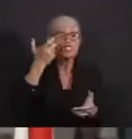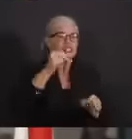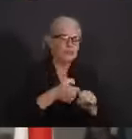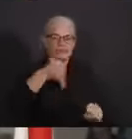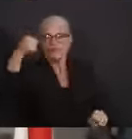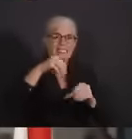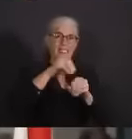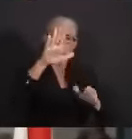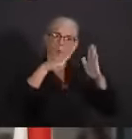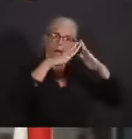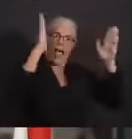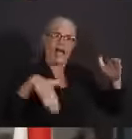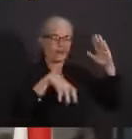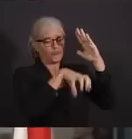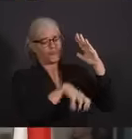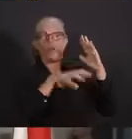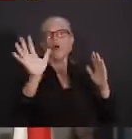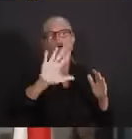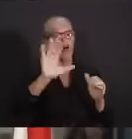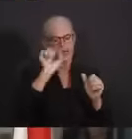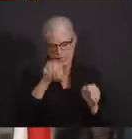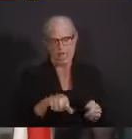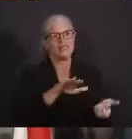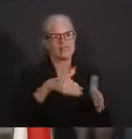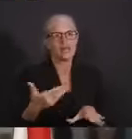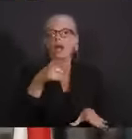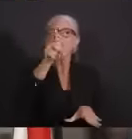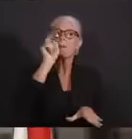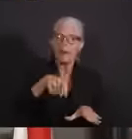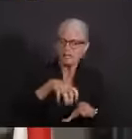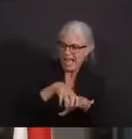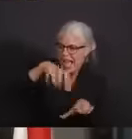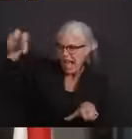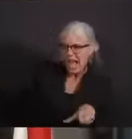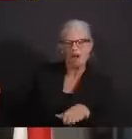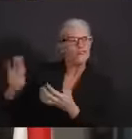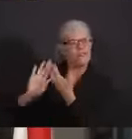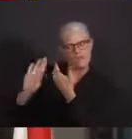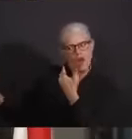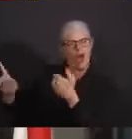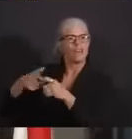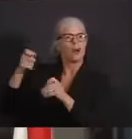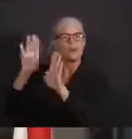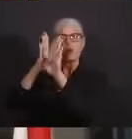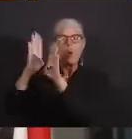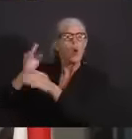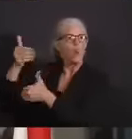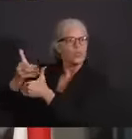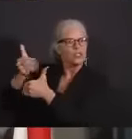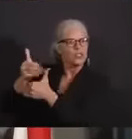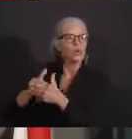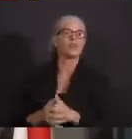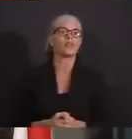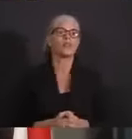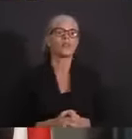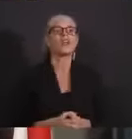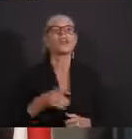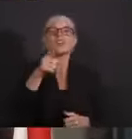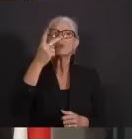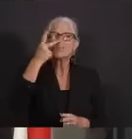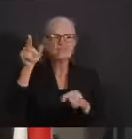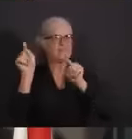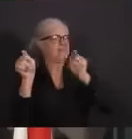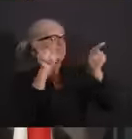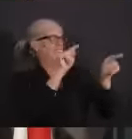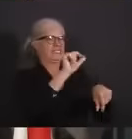sure it's outside the home at a safe distance from windows and doorways. If you see dangerous conditions, please report those